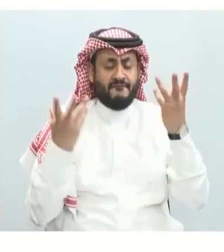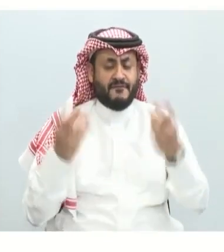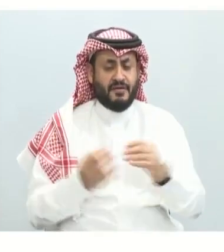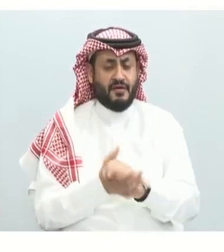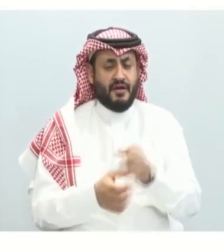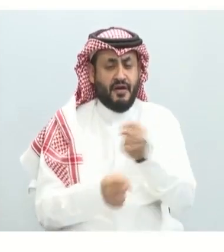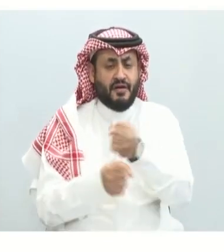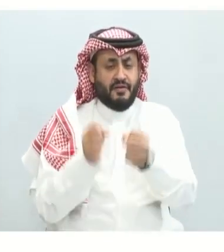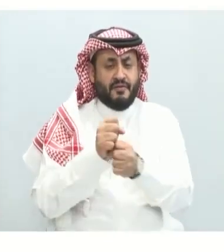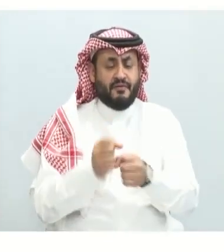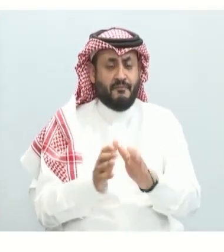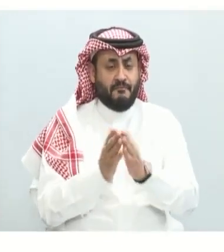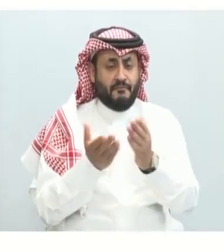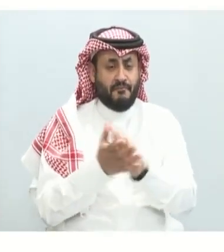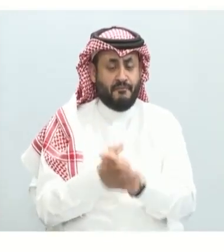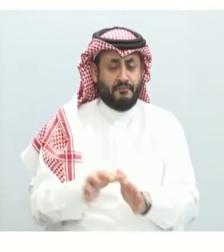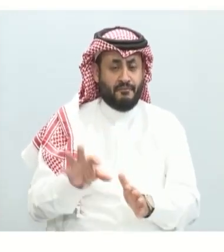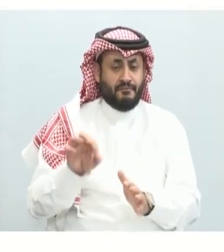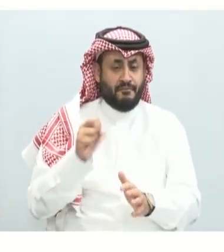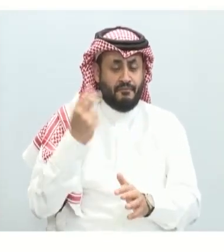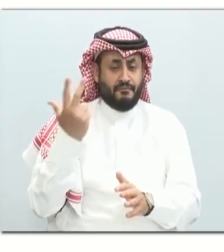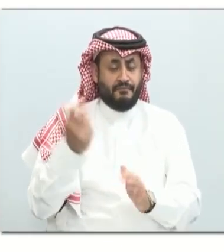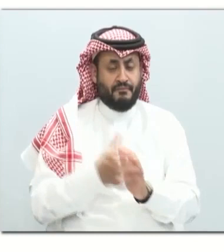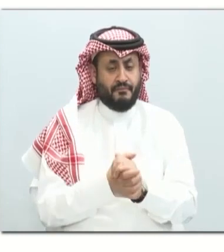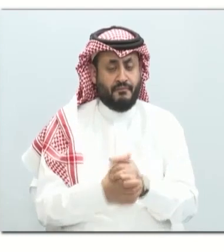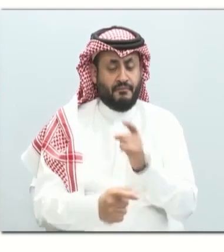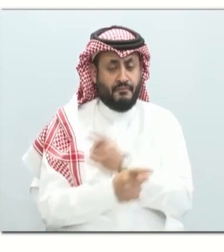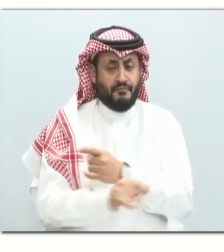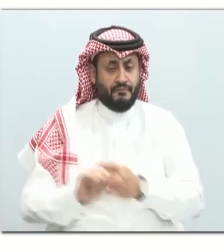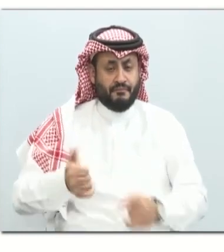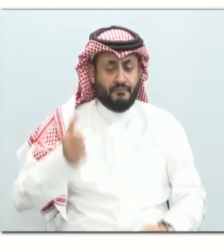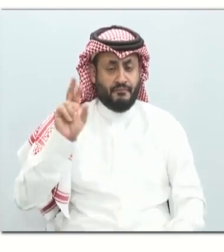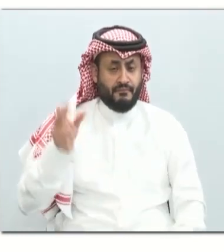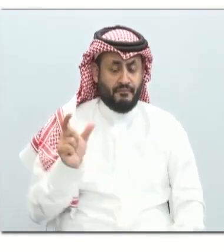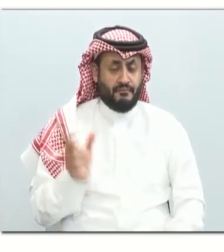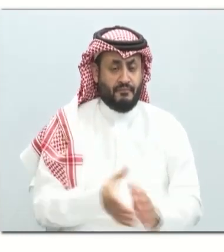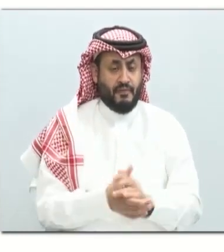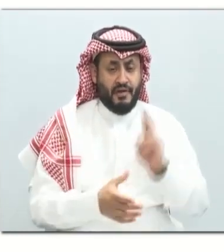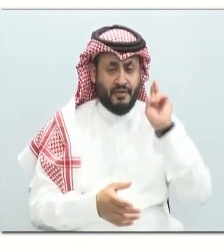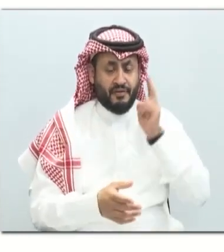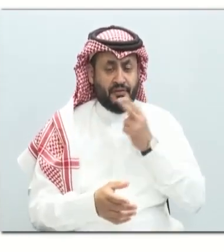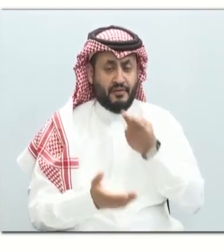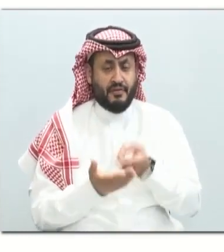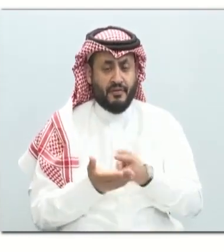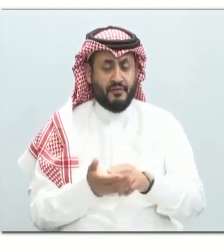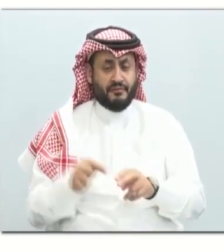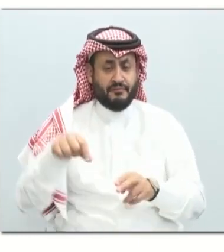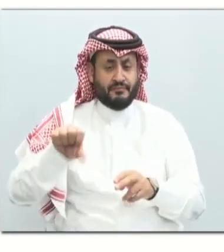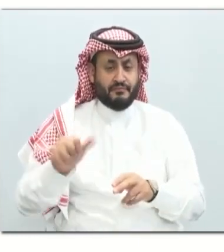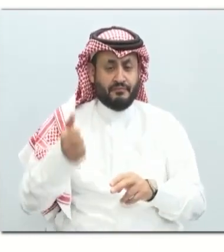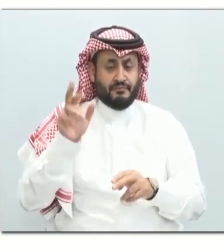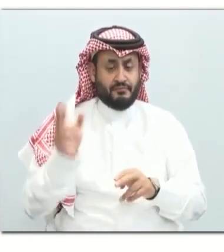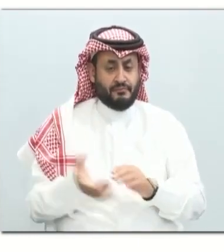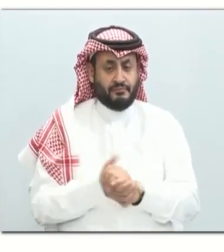page 93. So this lesson will be presented by me, teacher Mazen Harbi, and the sign language by